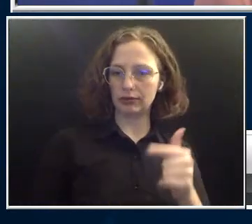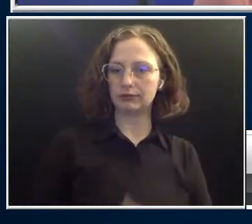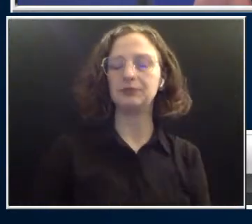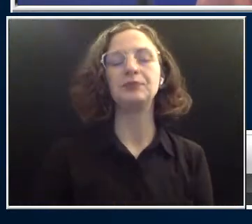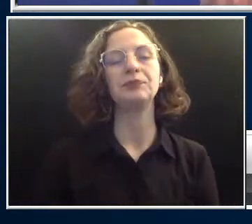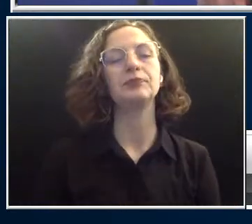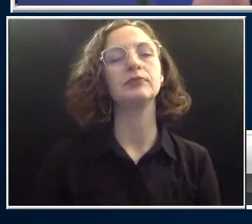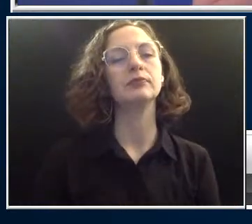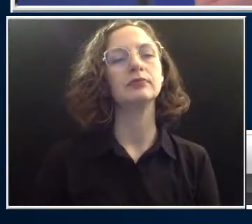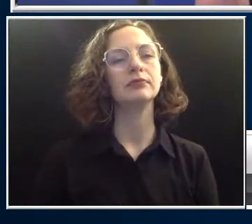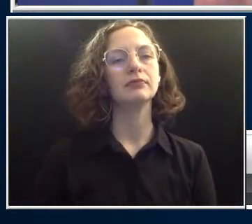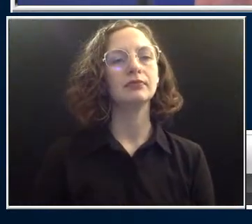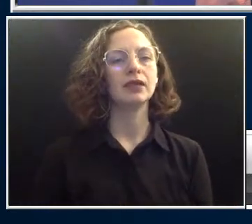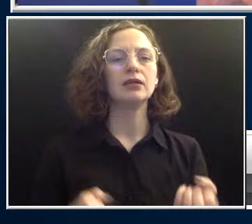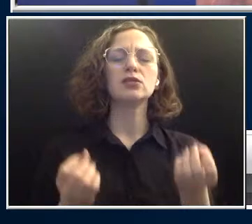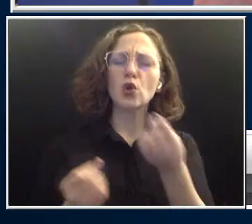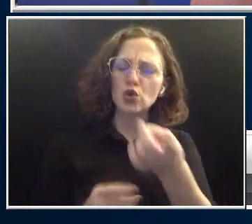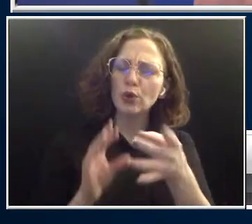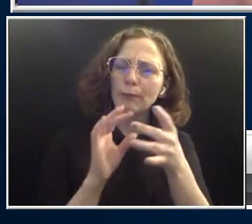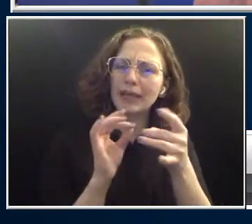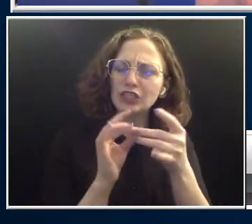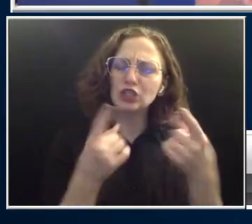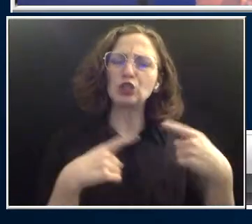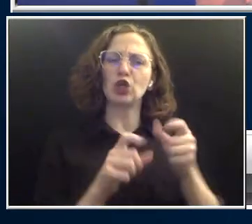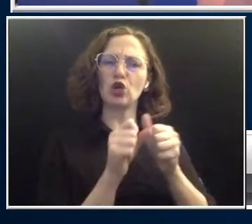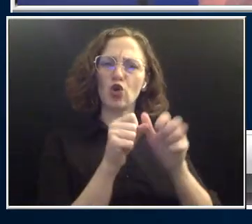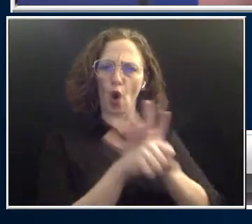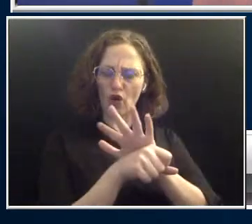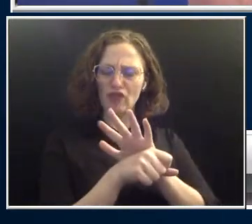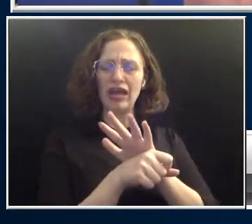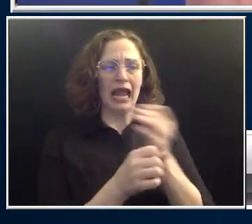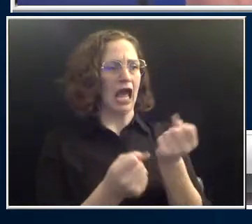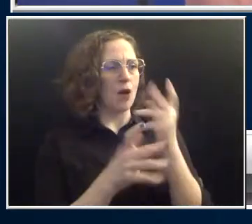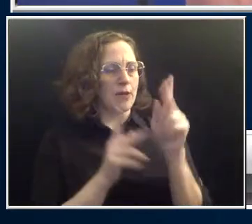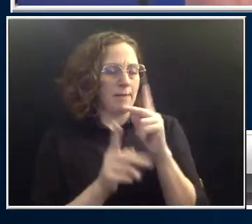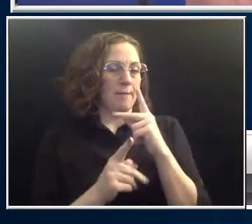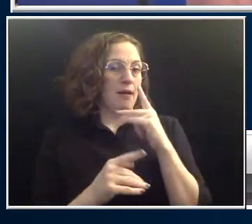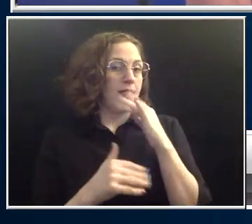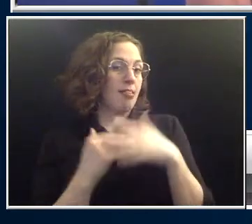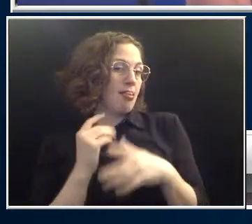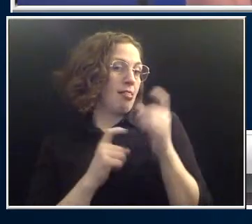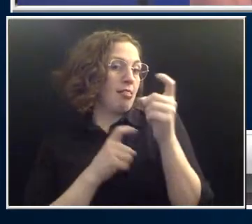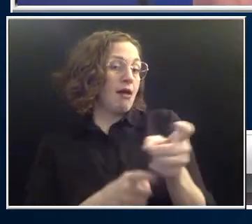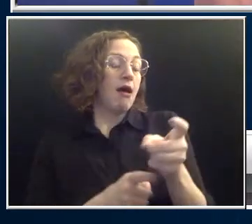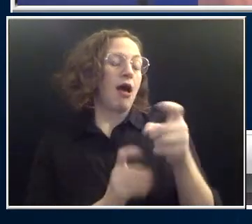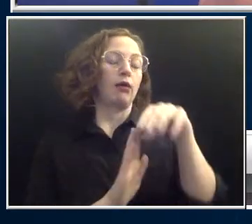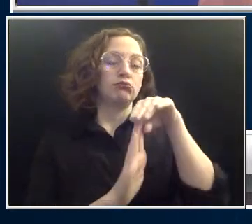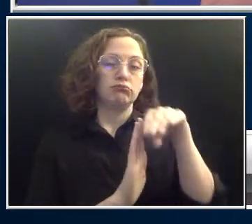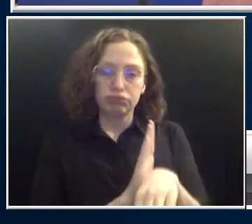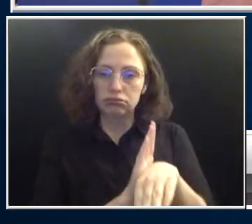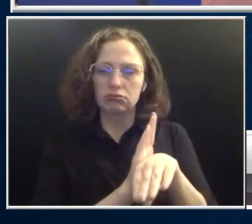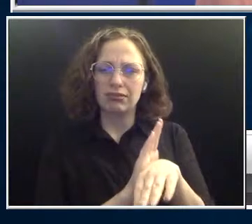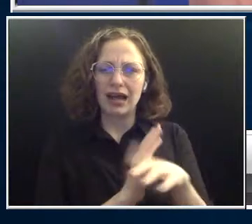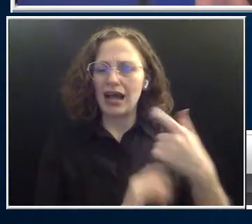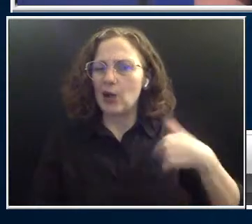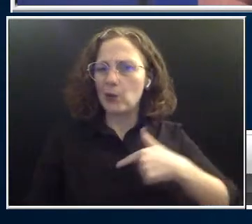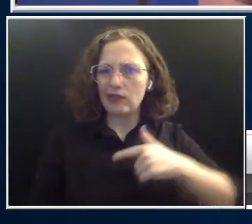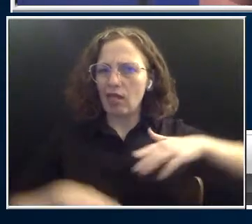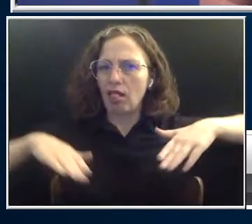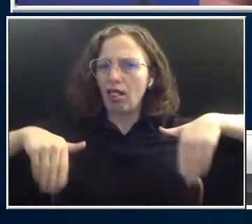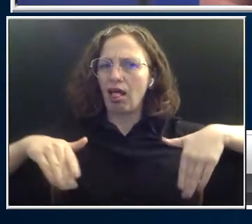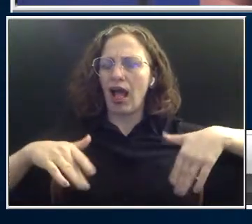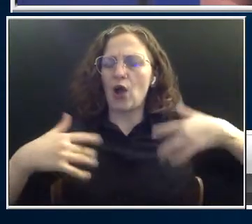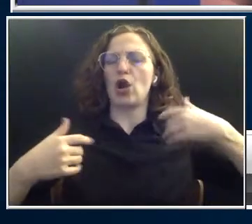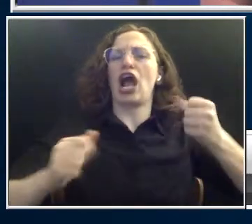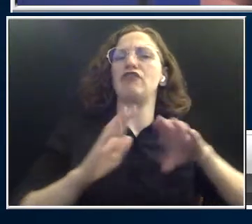what that has looked like. You said you've never really been able to get solid footing when it comes to that since the pandemic. But what's it look like, and where do you